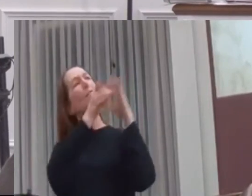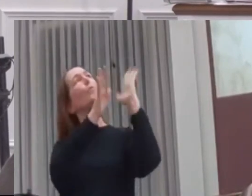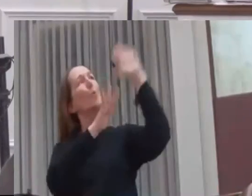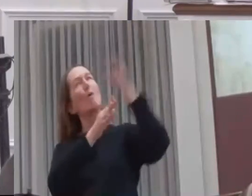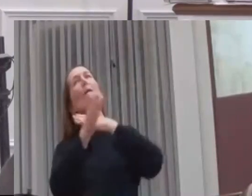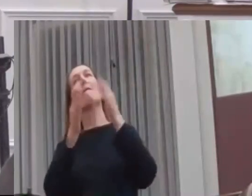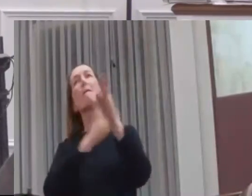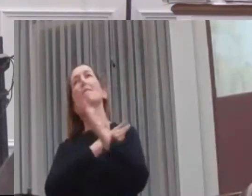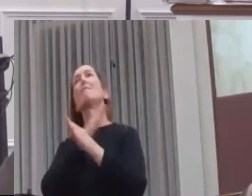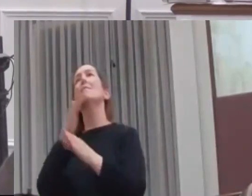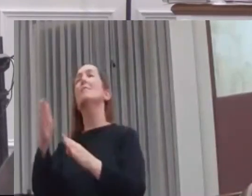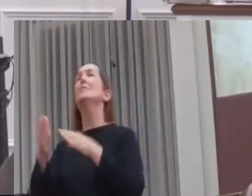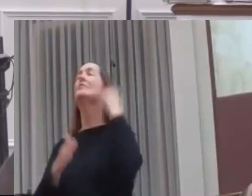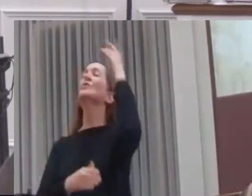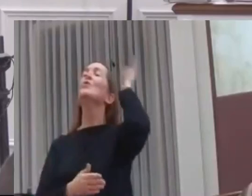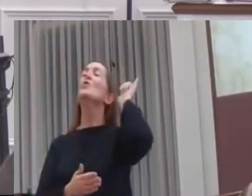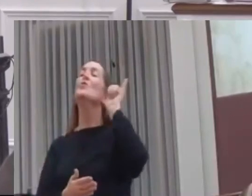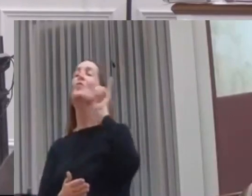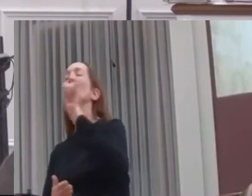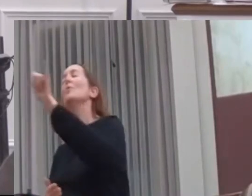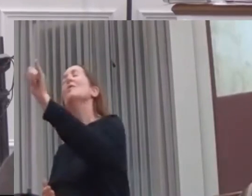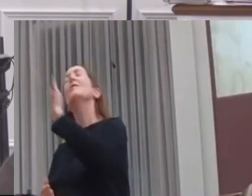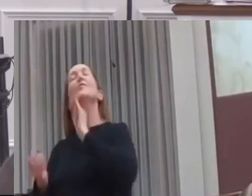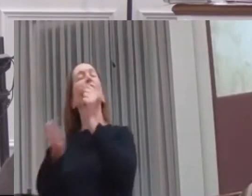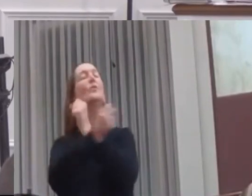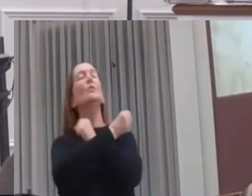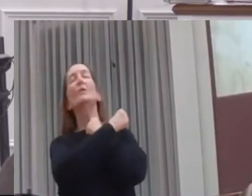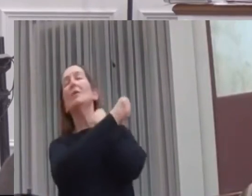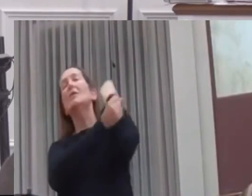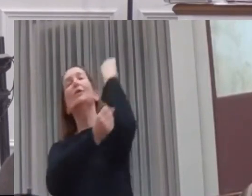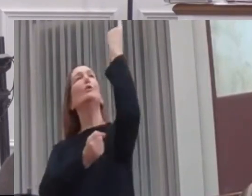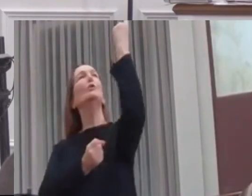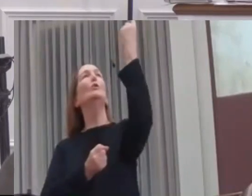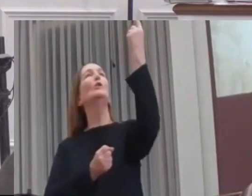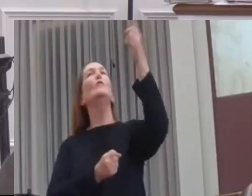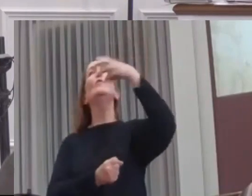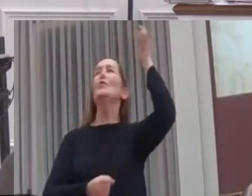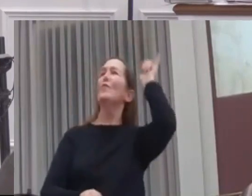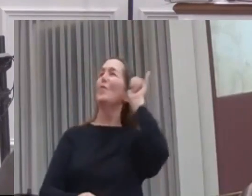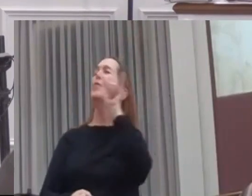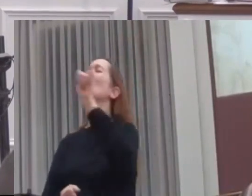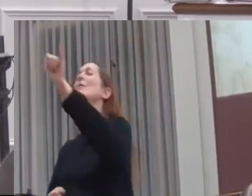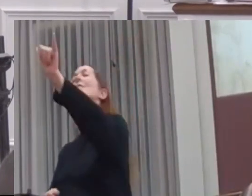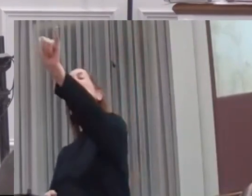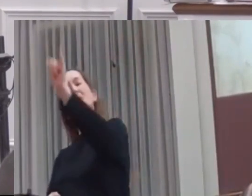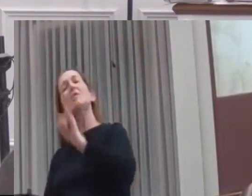name. I sing for joy at the work of your hand.